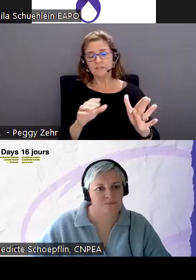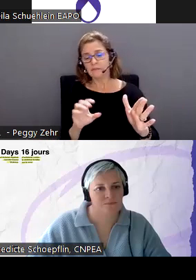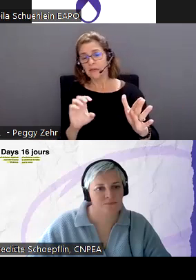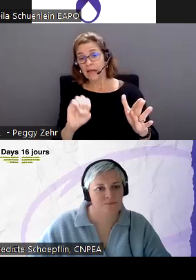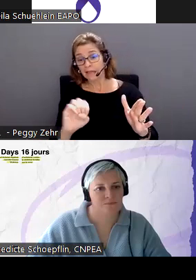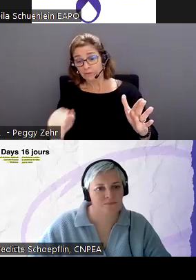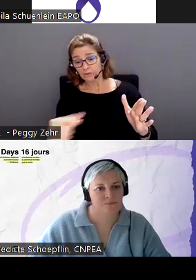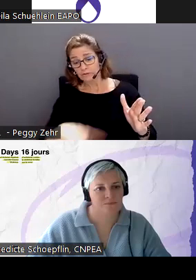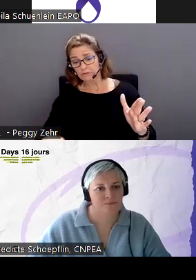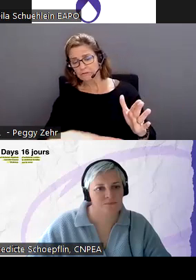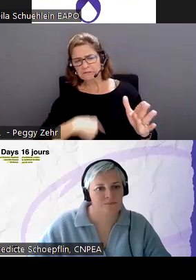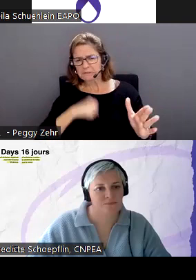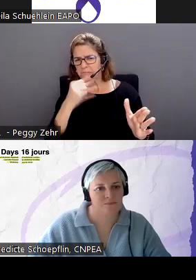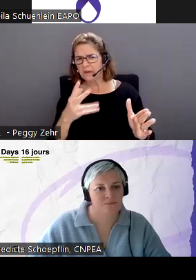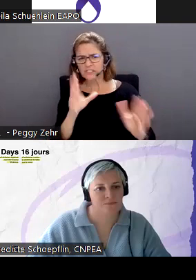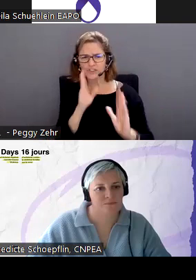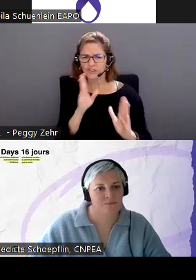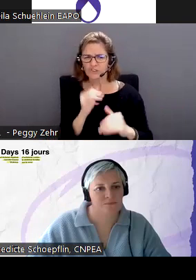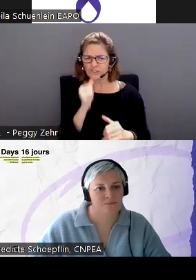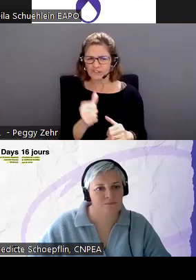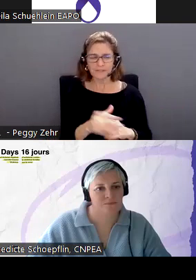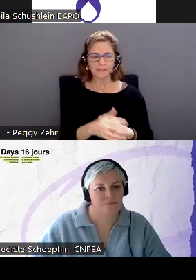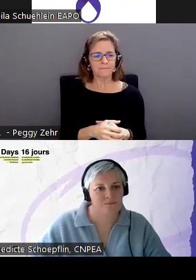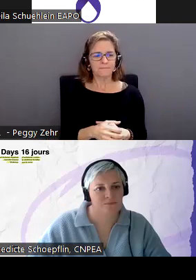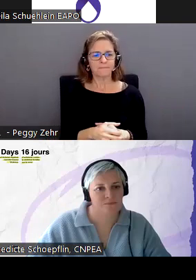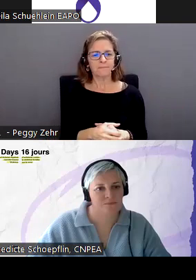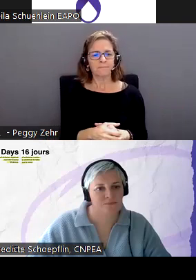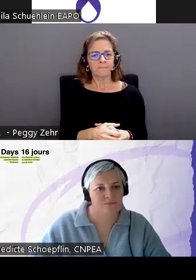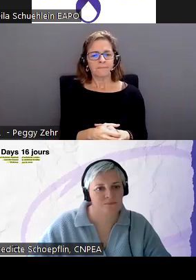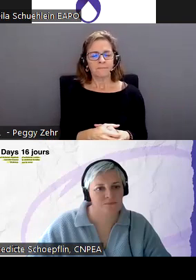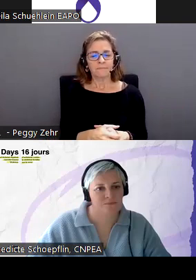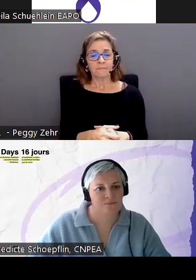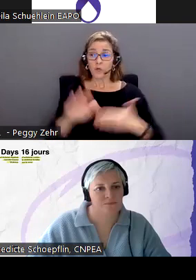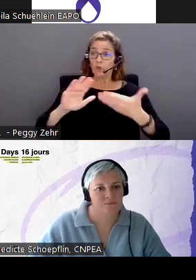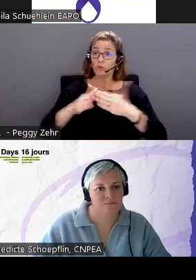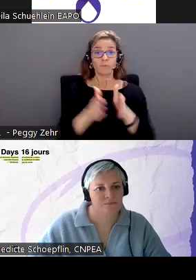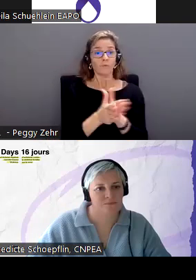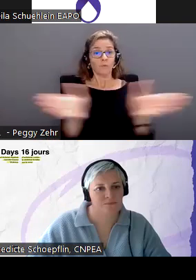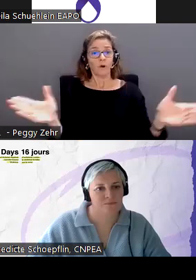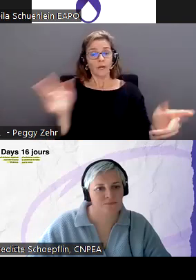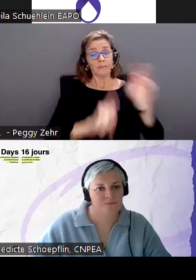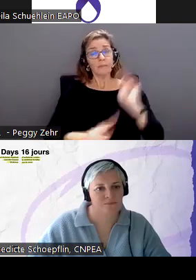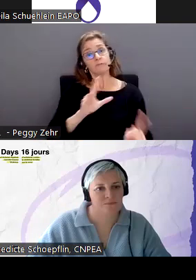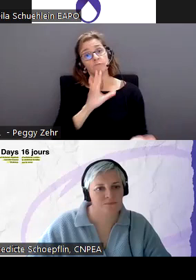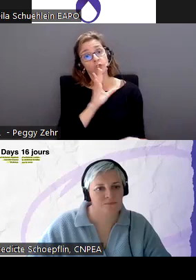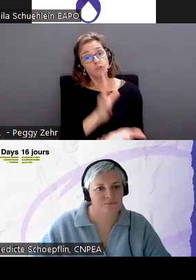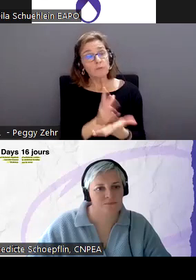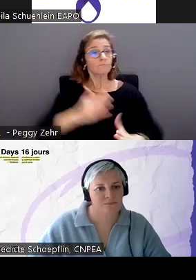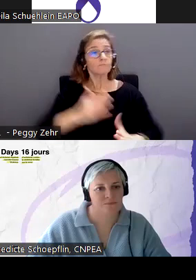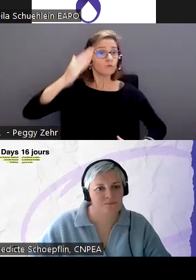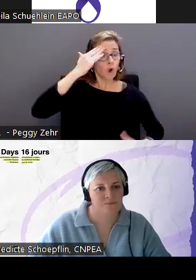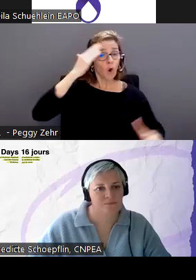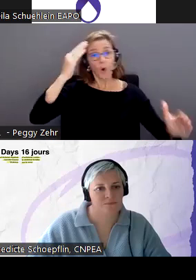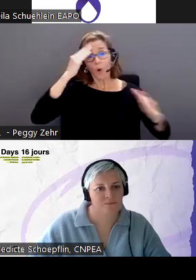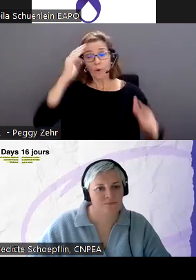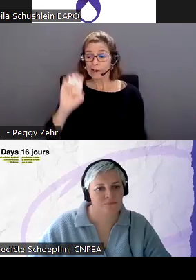younger people. And there's little recognition of elder abuse in the community. you know, 91% of people are